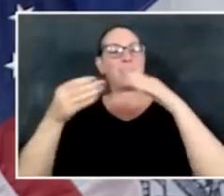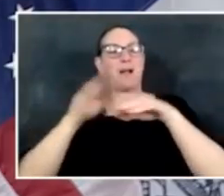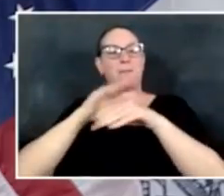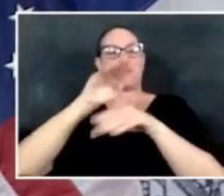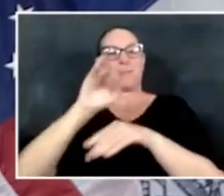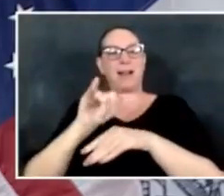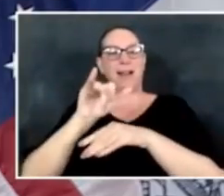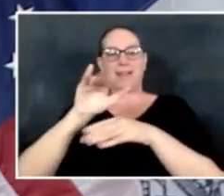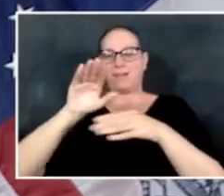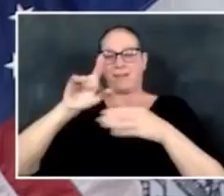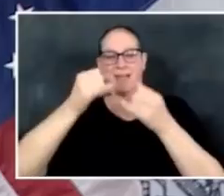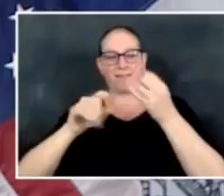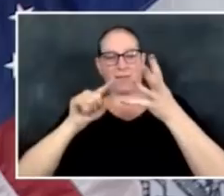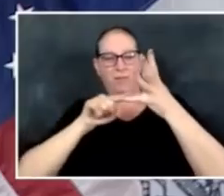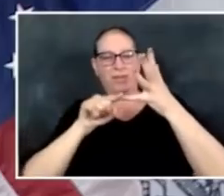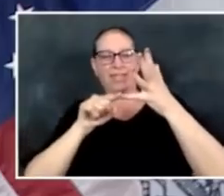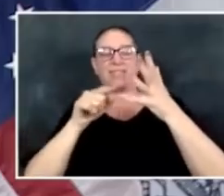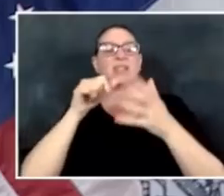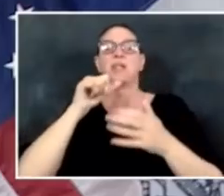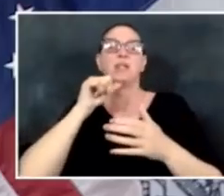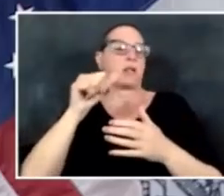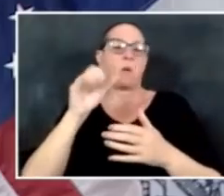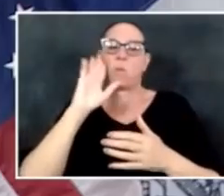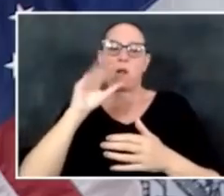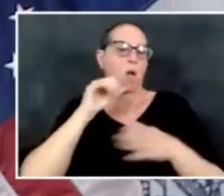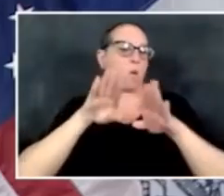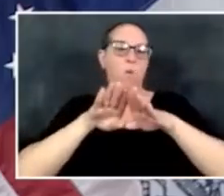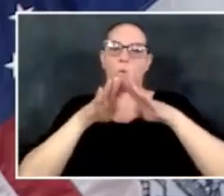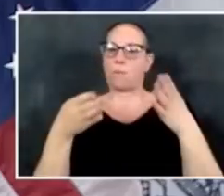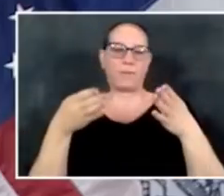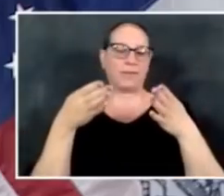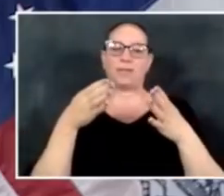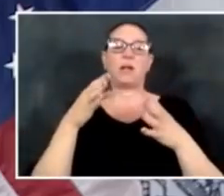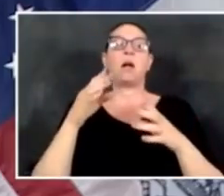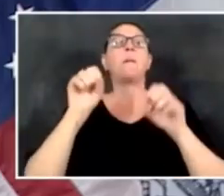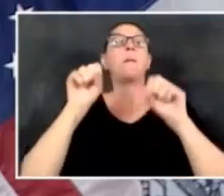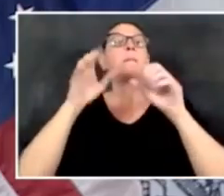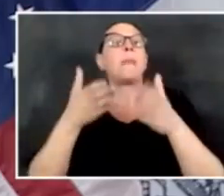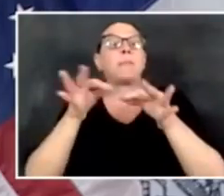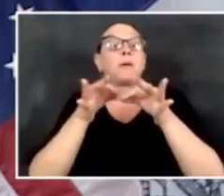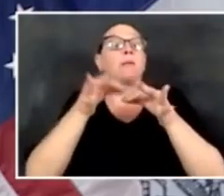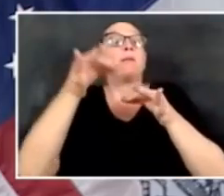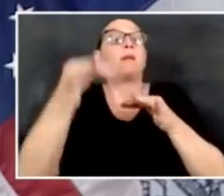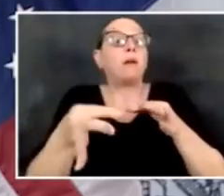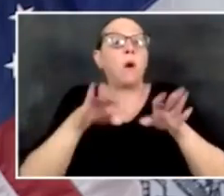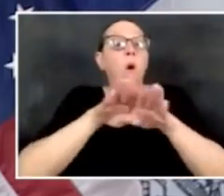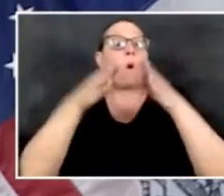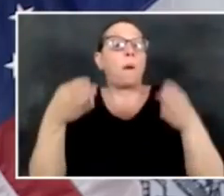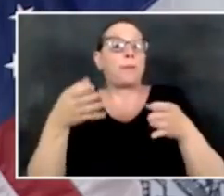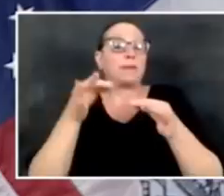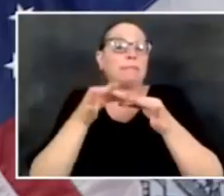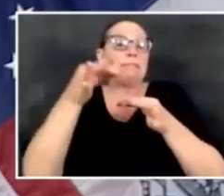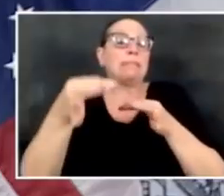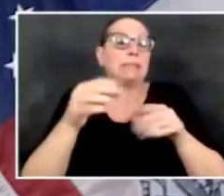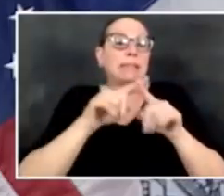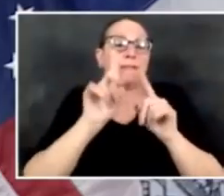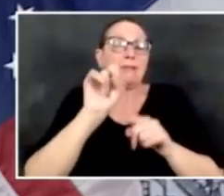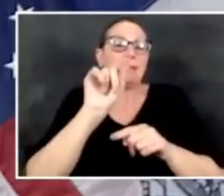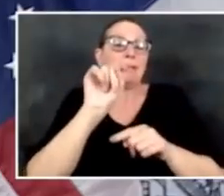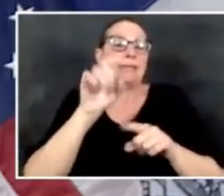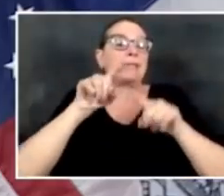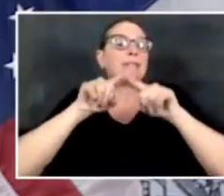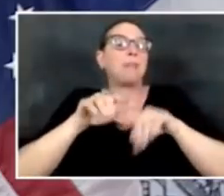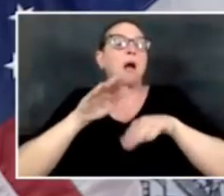opening anytime soon, but we're going to certainly keep the option open, depending on how well we do, for options later on in the